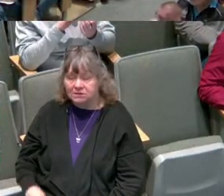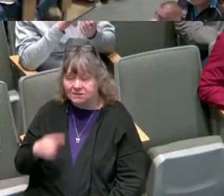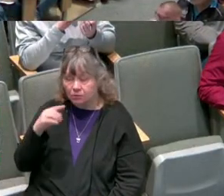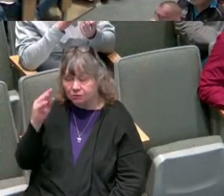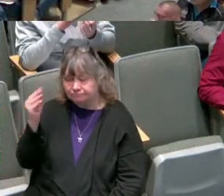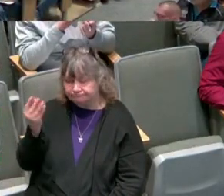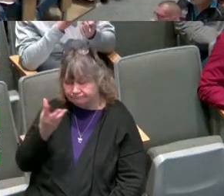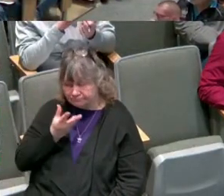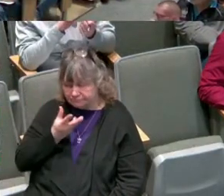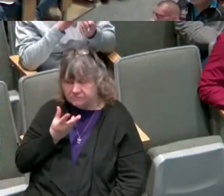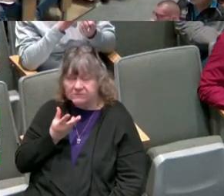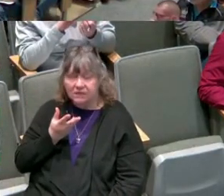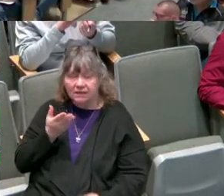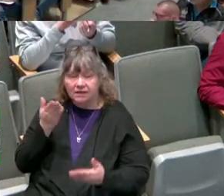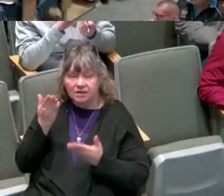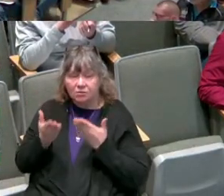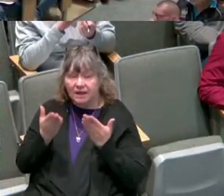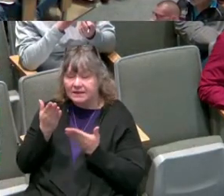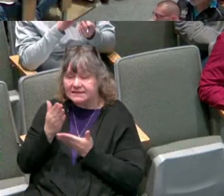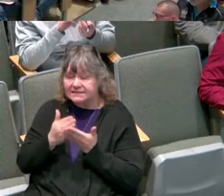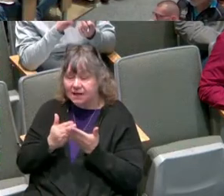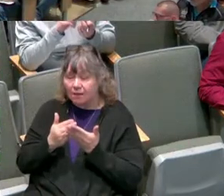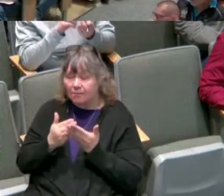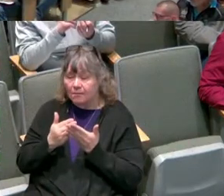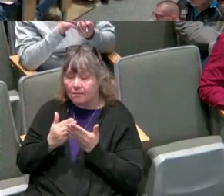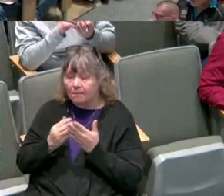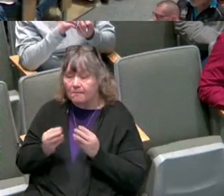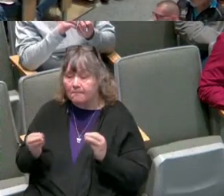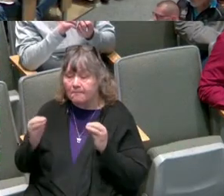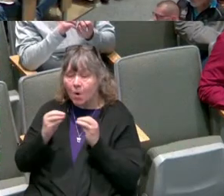that there may be some overflow